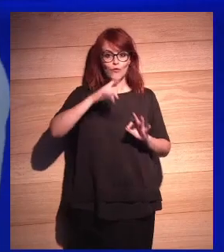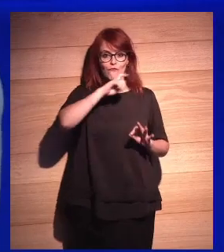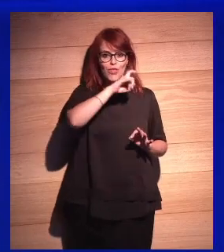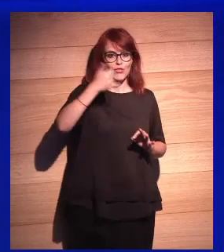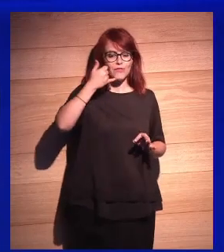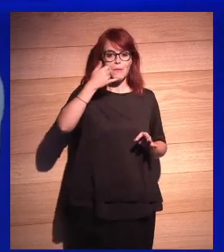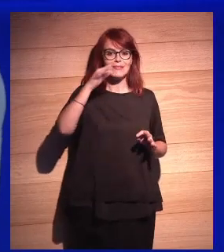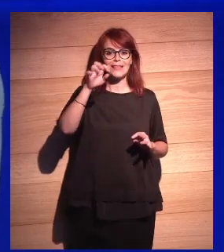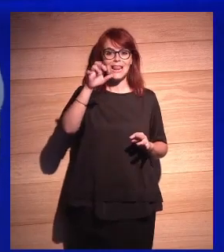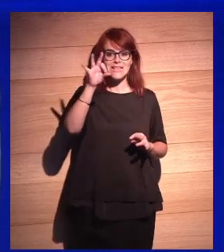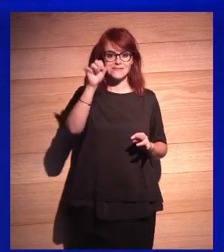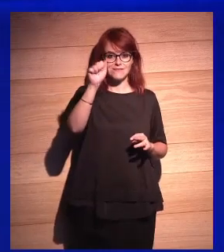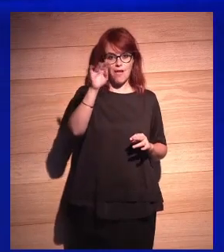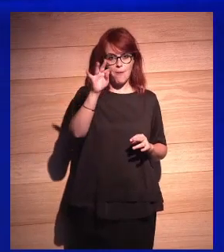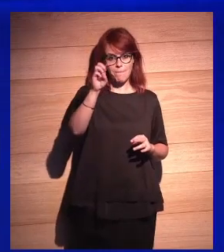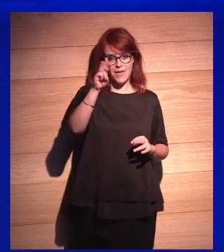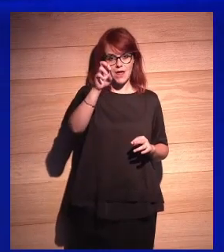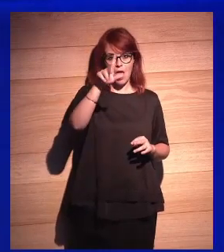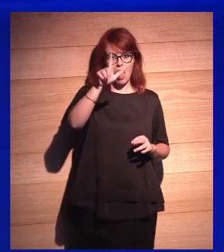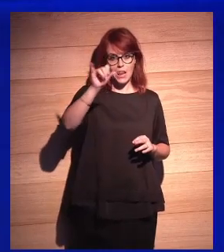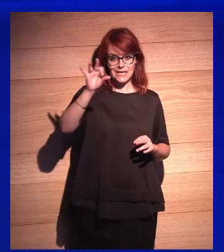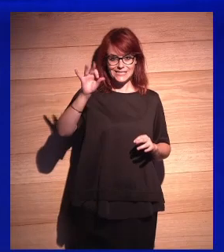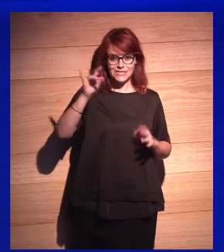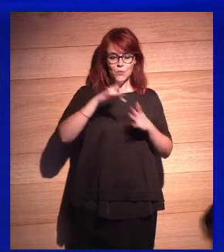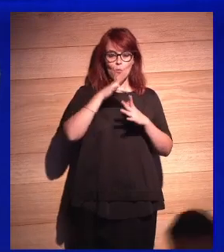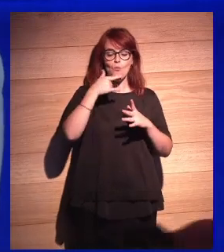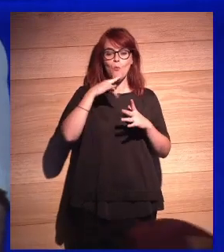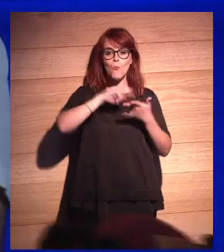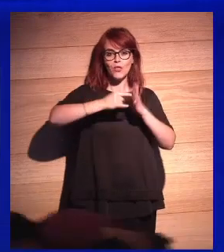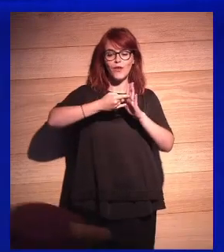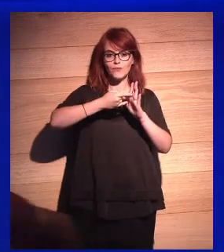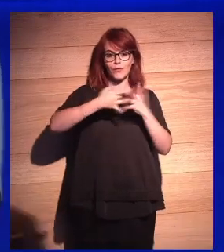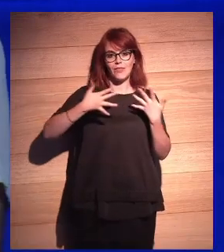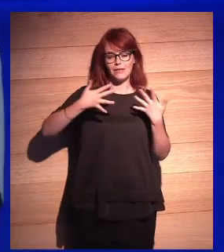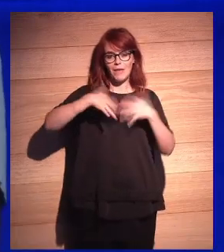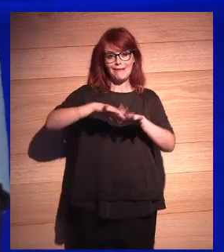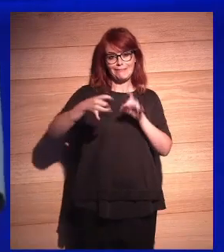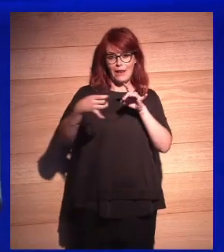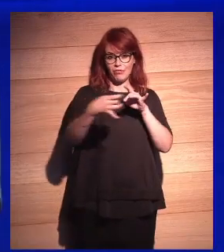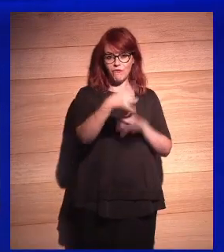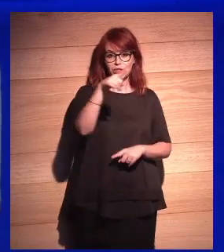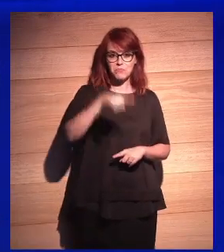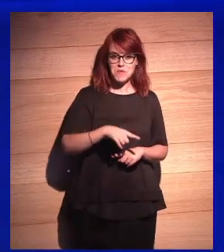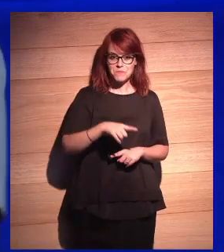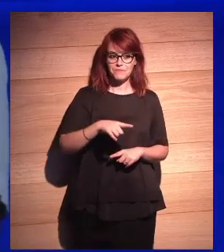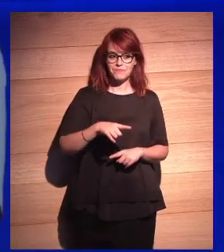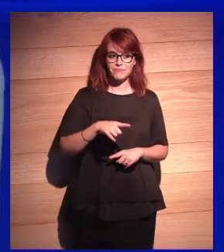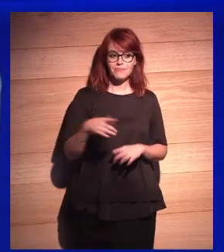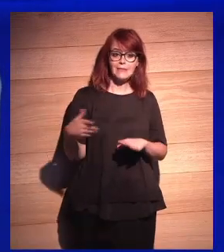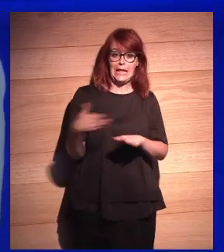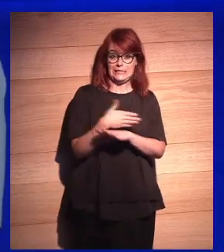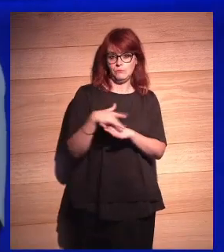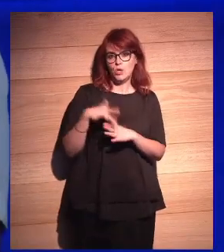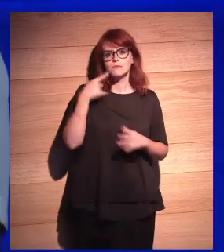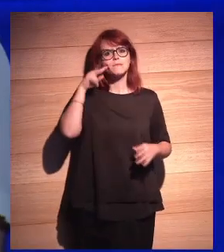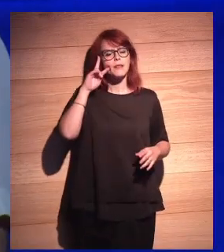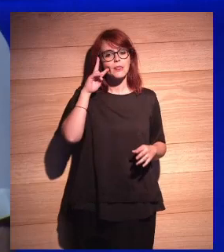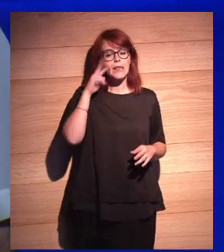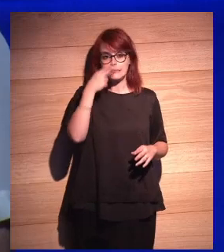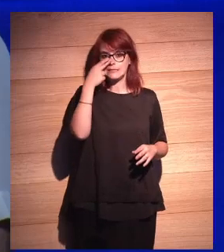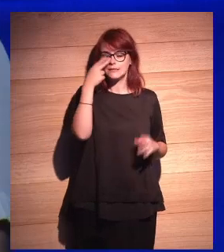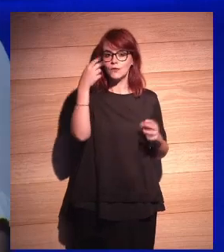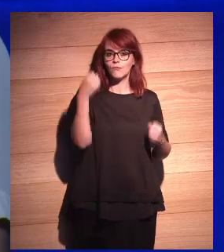diversity and disabilities. For instance, I was helping in a project with interactive technologies, and previously,